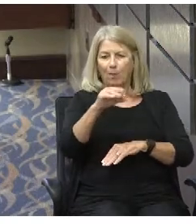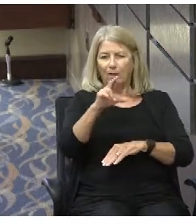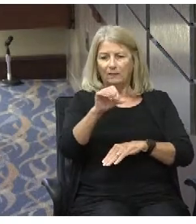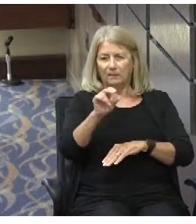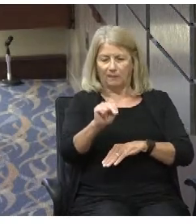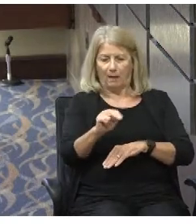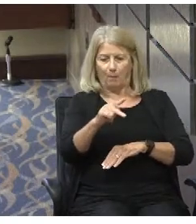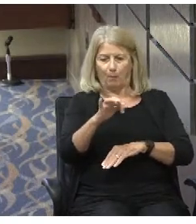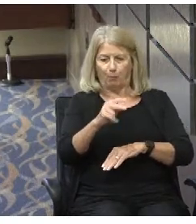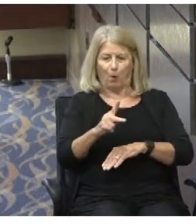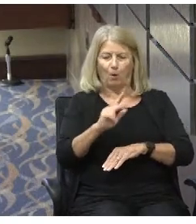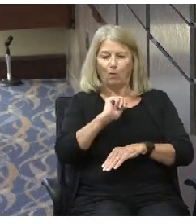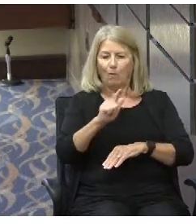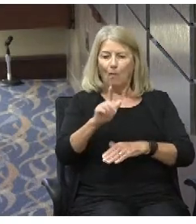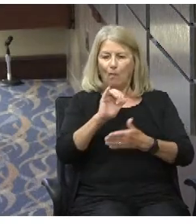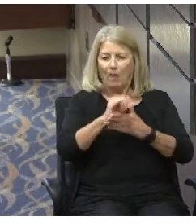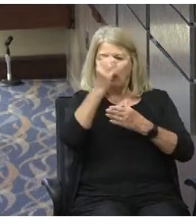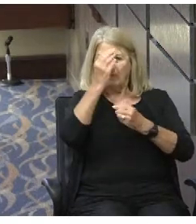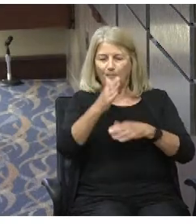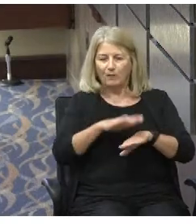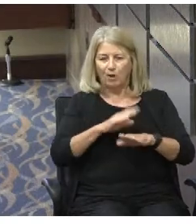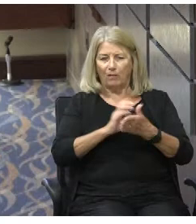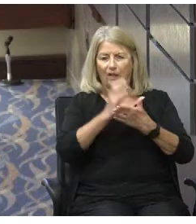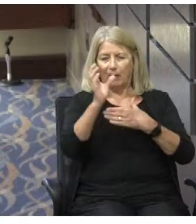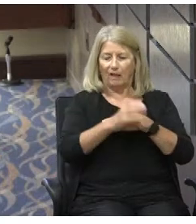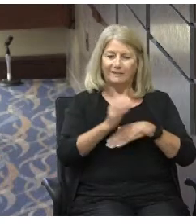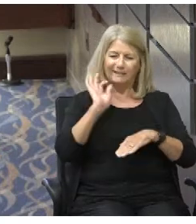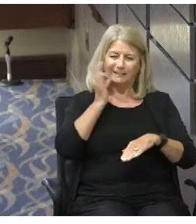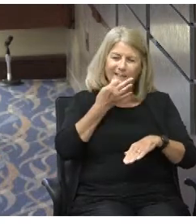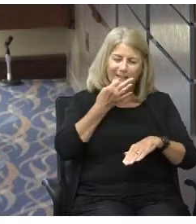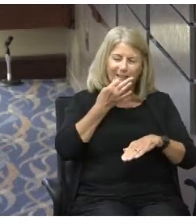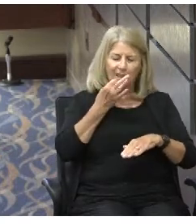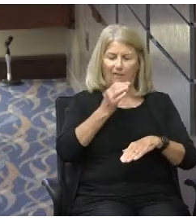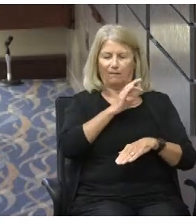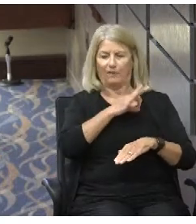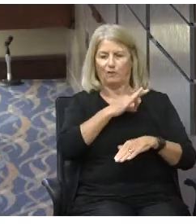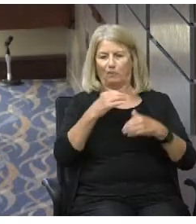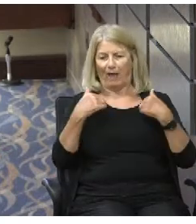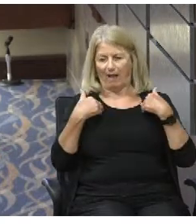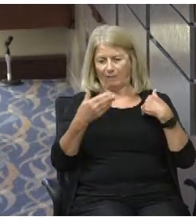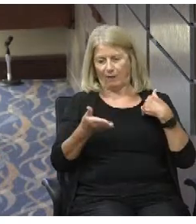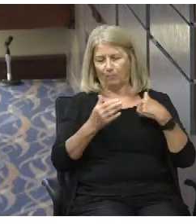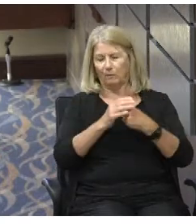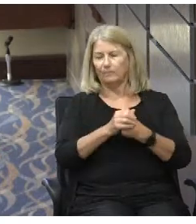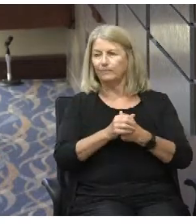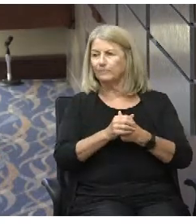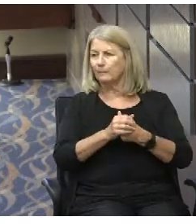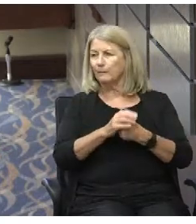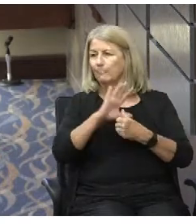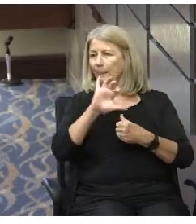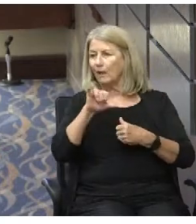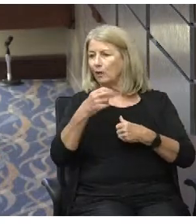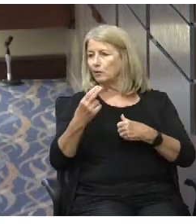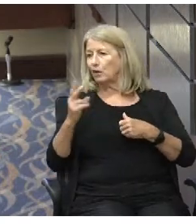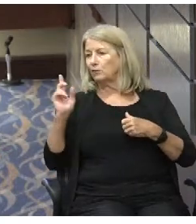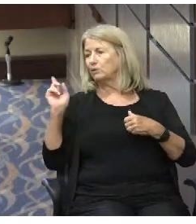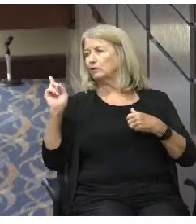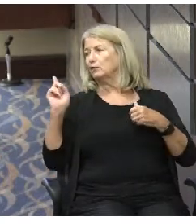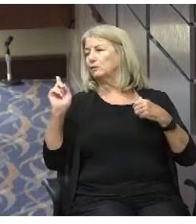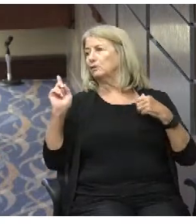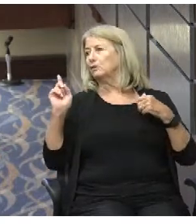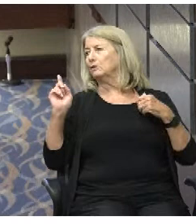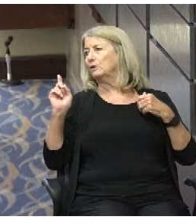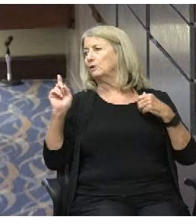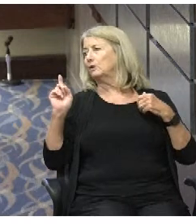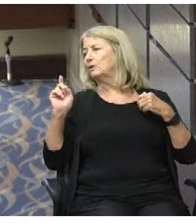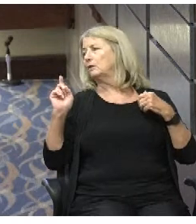going on through the city. So a pretty neat feature that we're pretty excited about. Josh, are you normally at Hit the Floor Tuesday? I'm